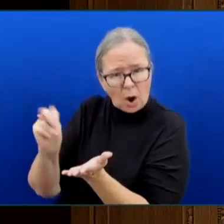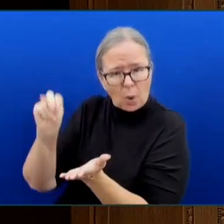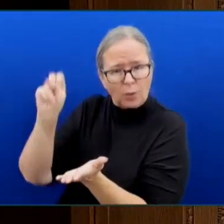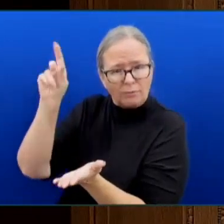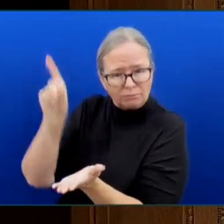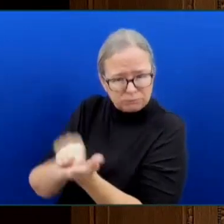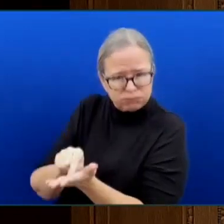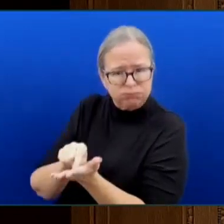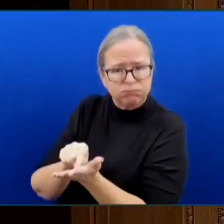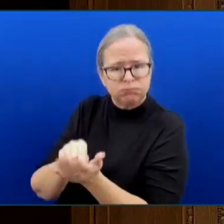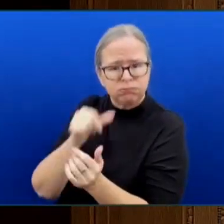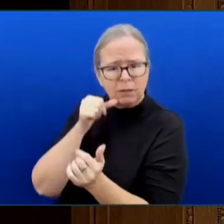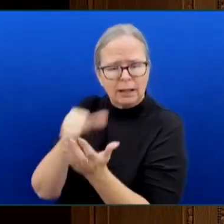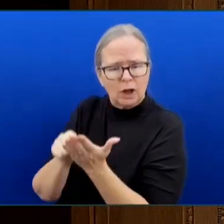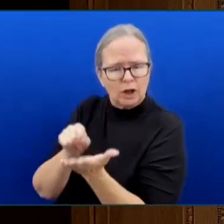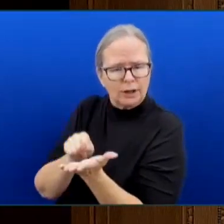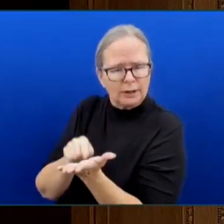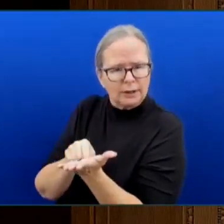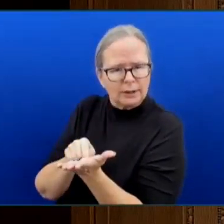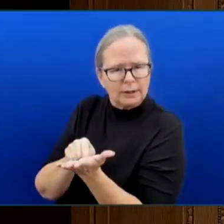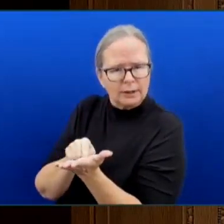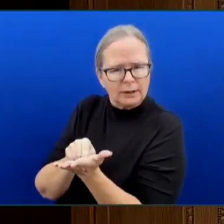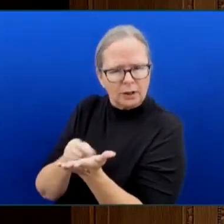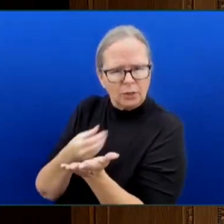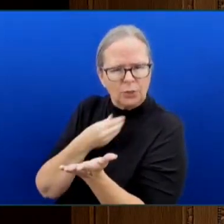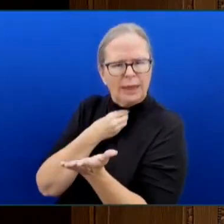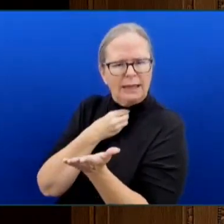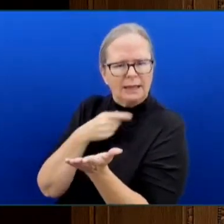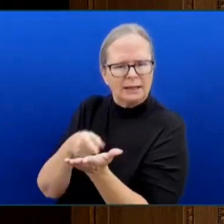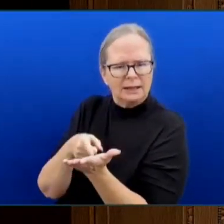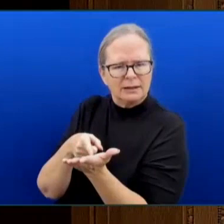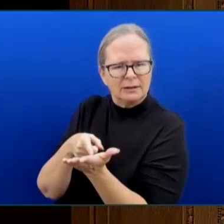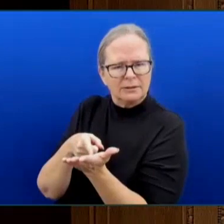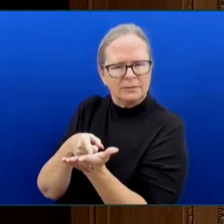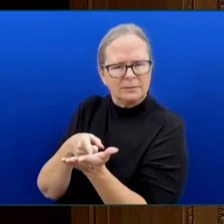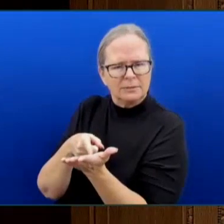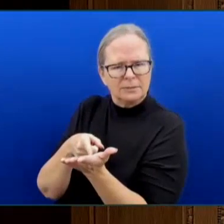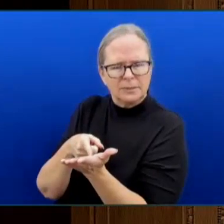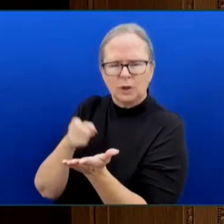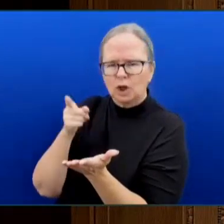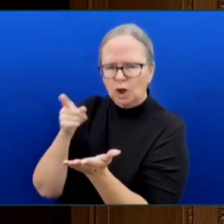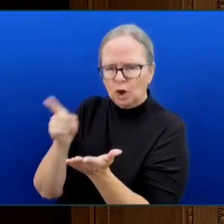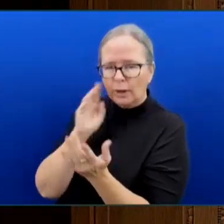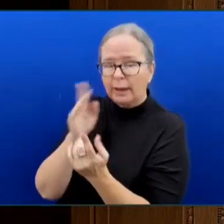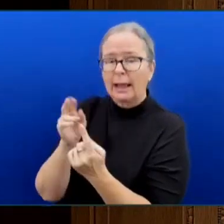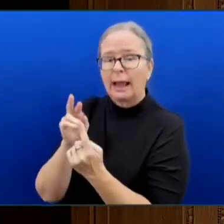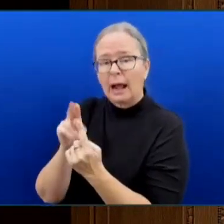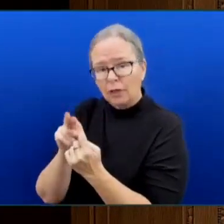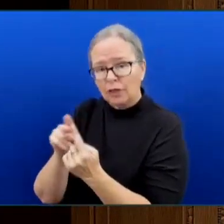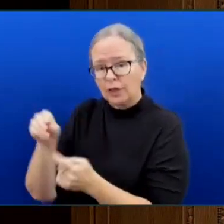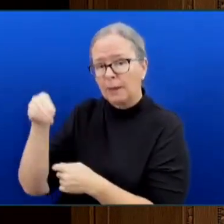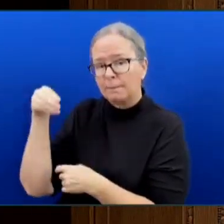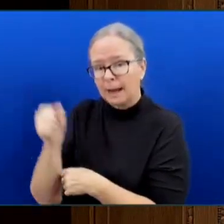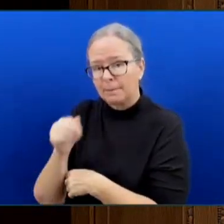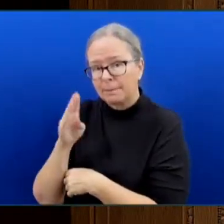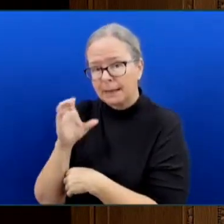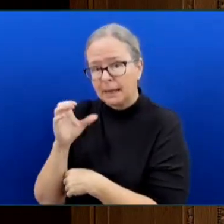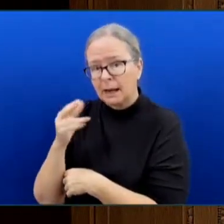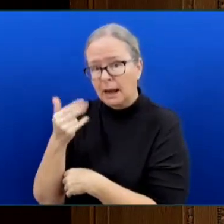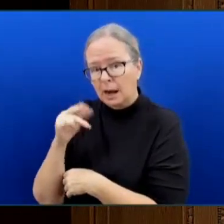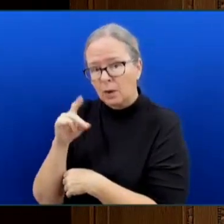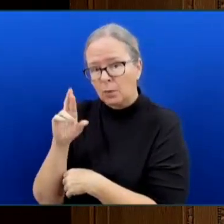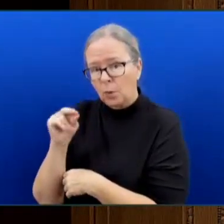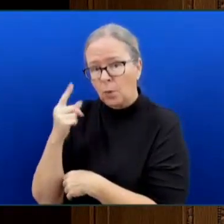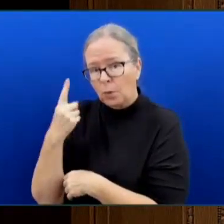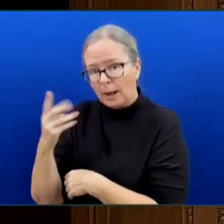this, quote, you're either going to pay BC Hydro $1 billion or agree to scale